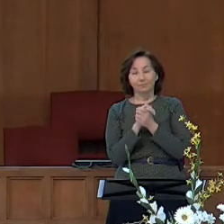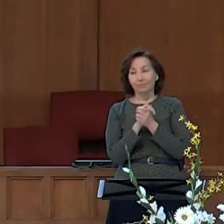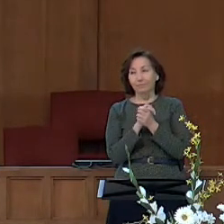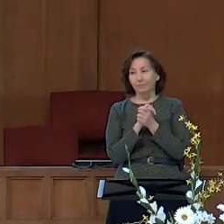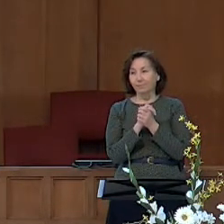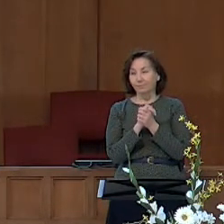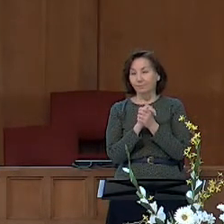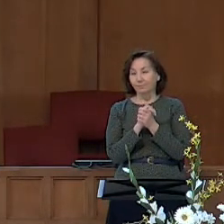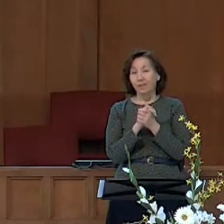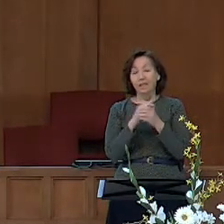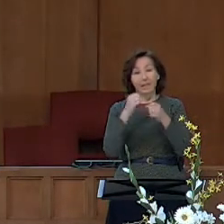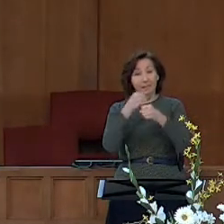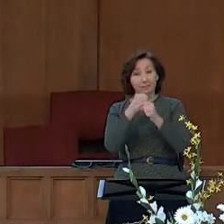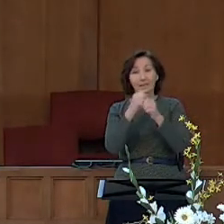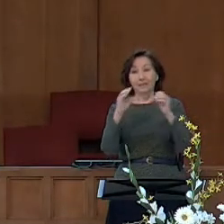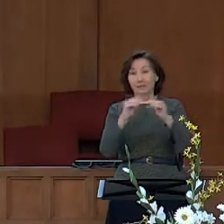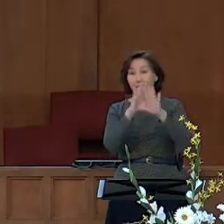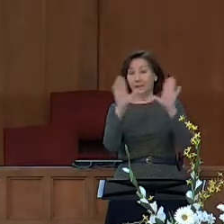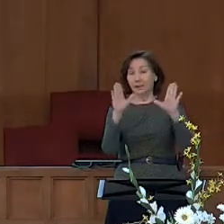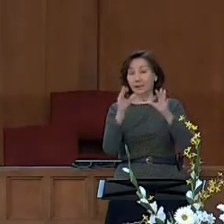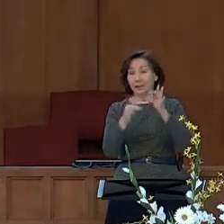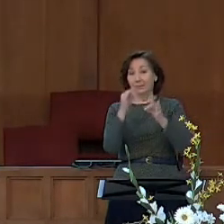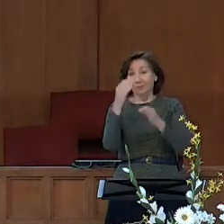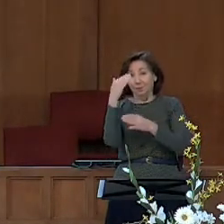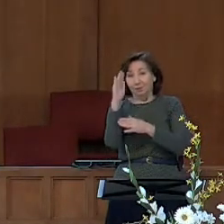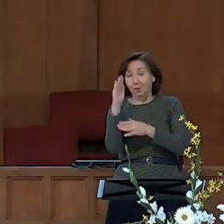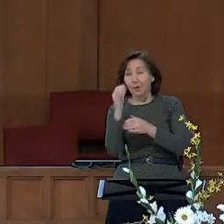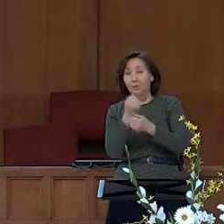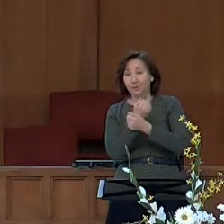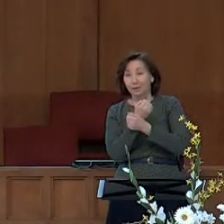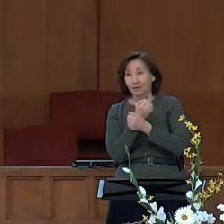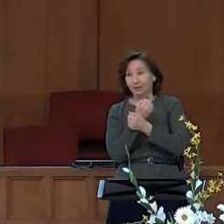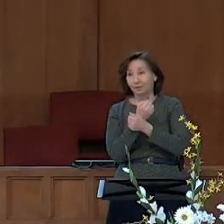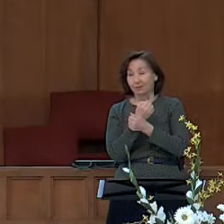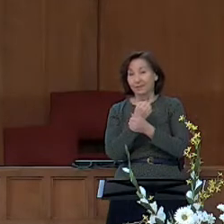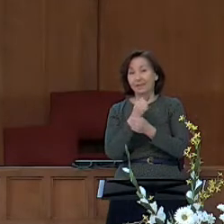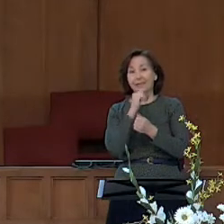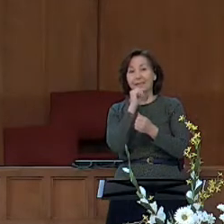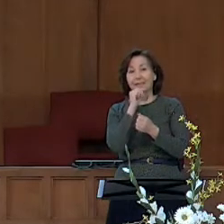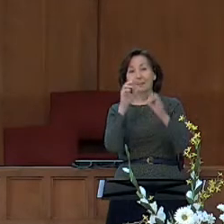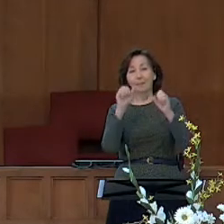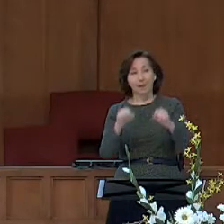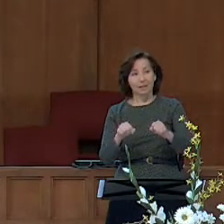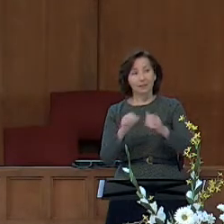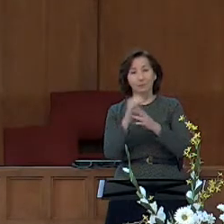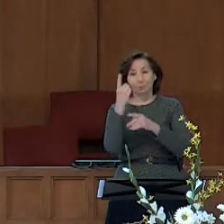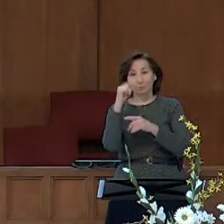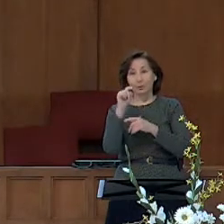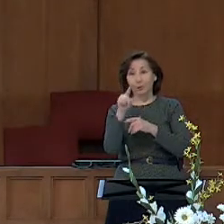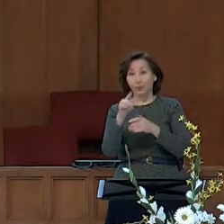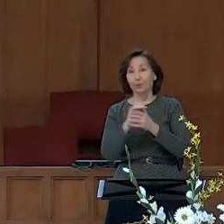it makes it clear that if you don't know love, then it's impossible for you